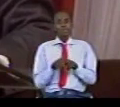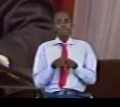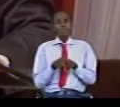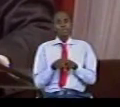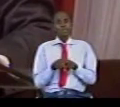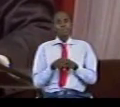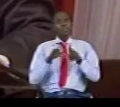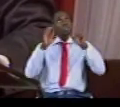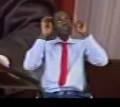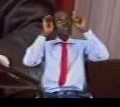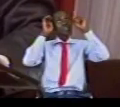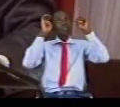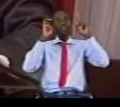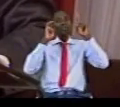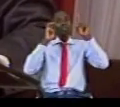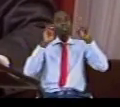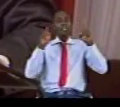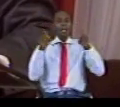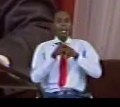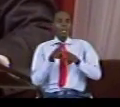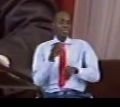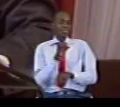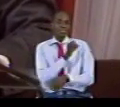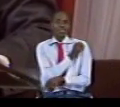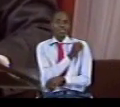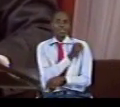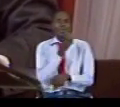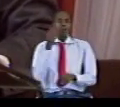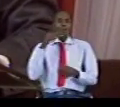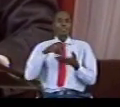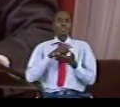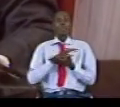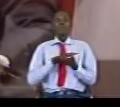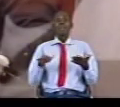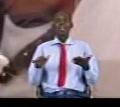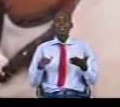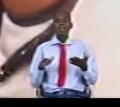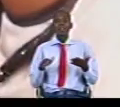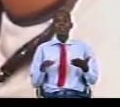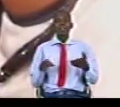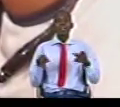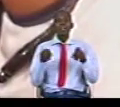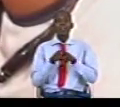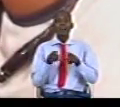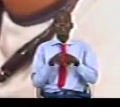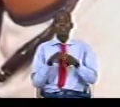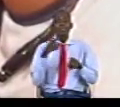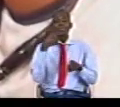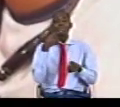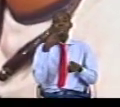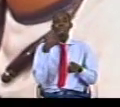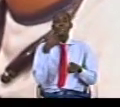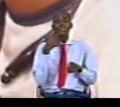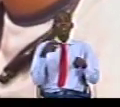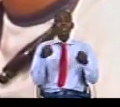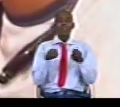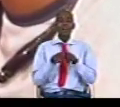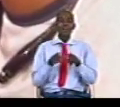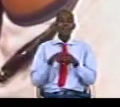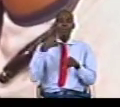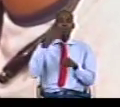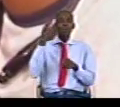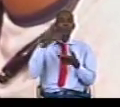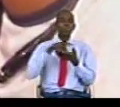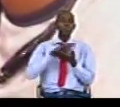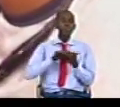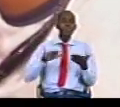as David was pure. Even as, tell me out aloud.